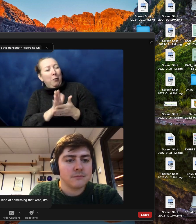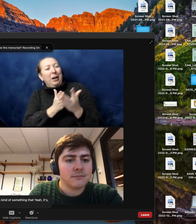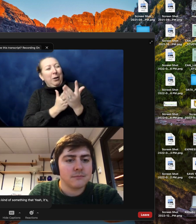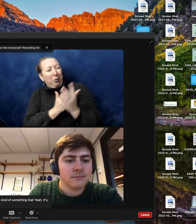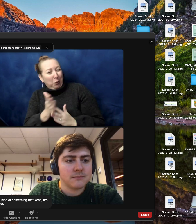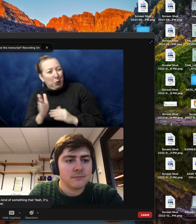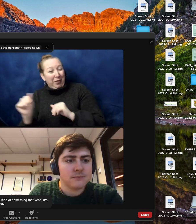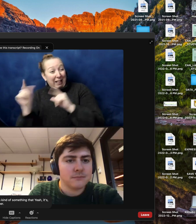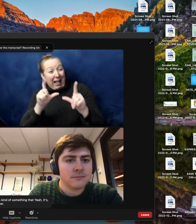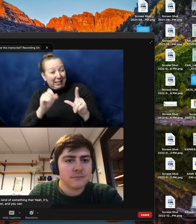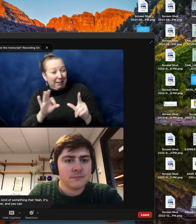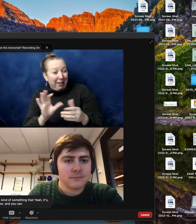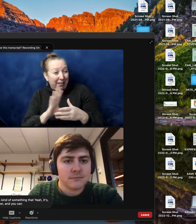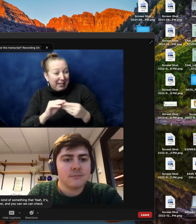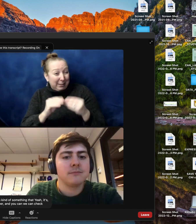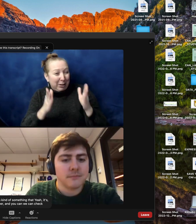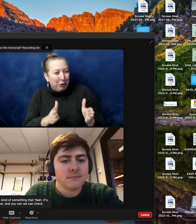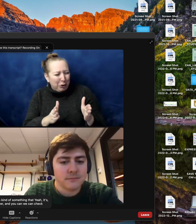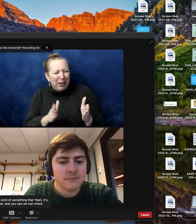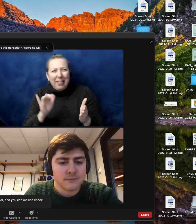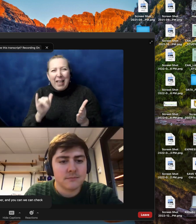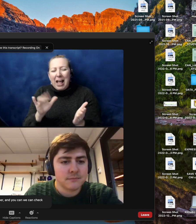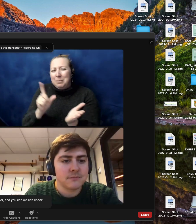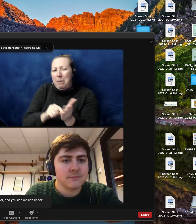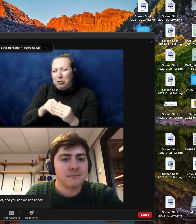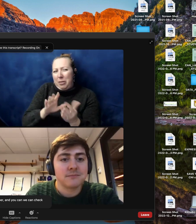paper. You can check later.